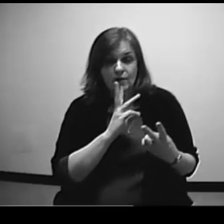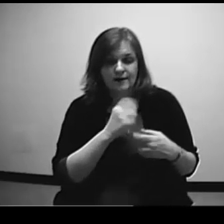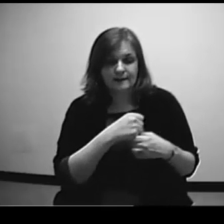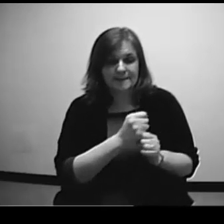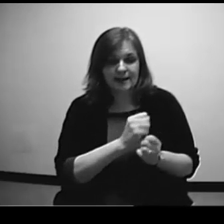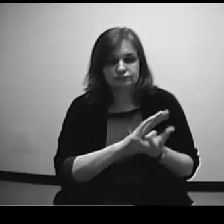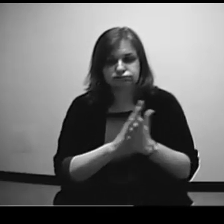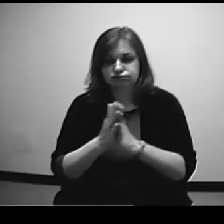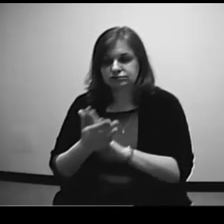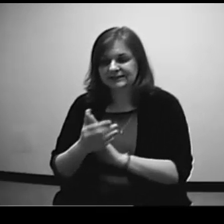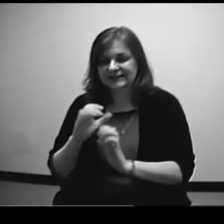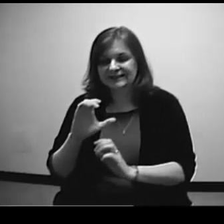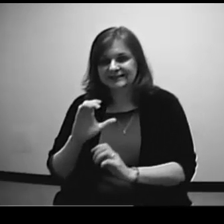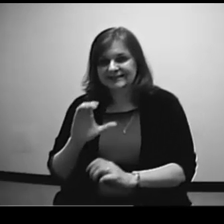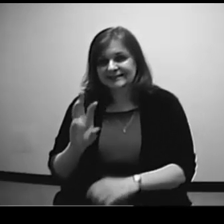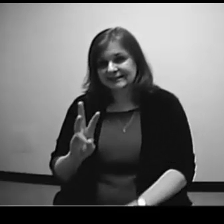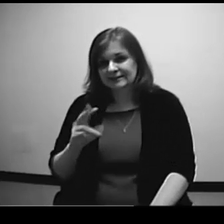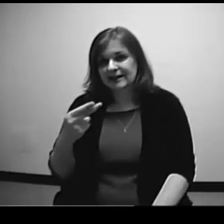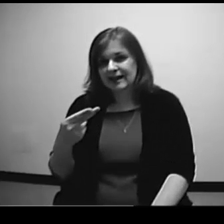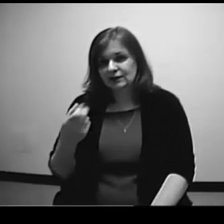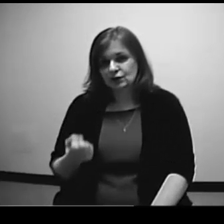water to make